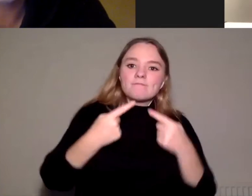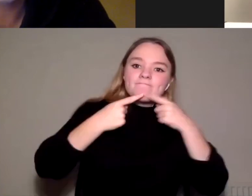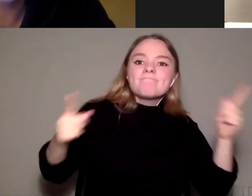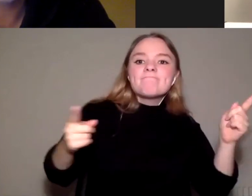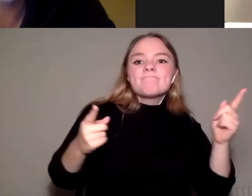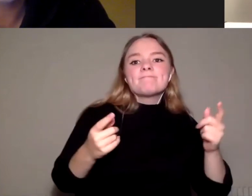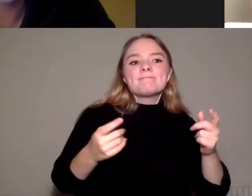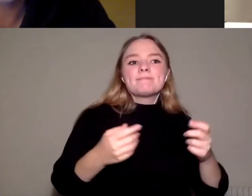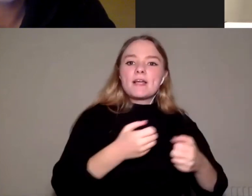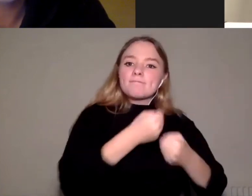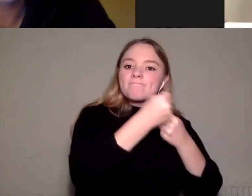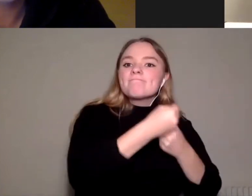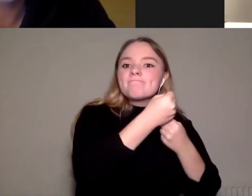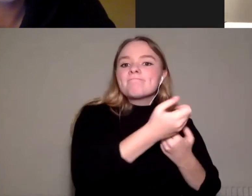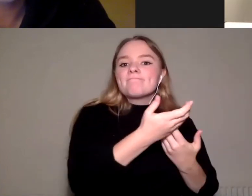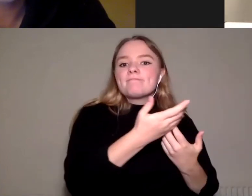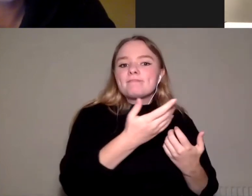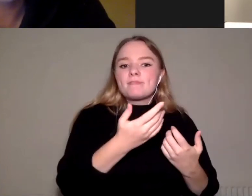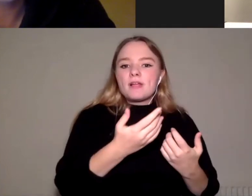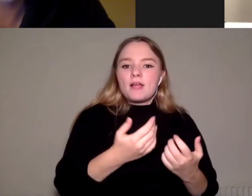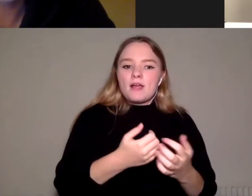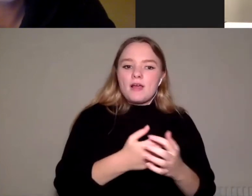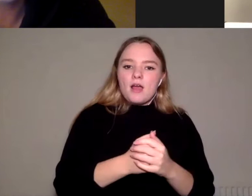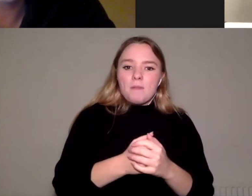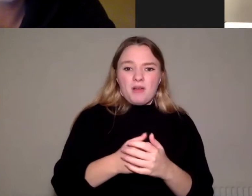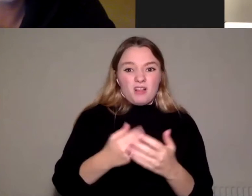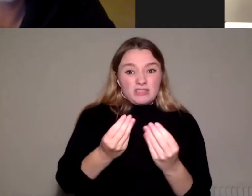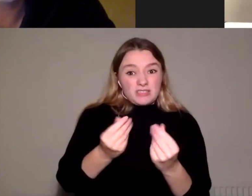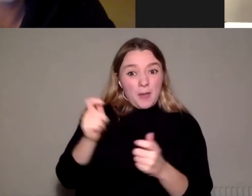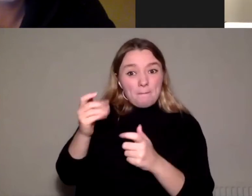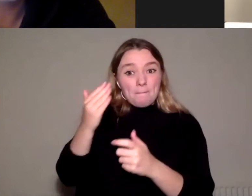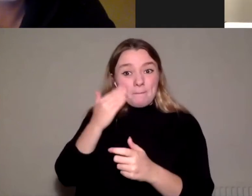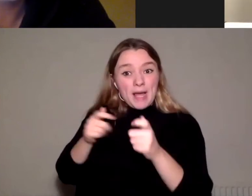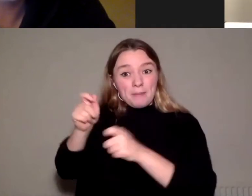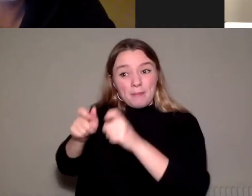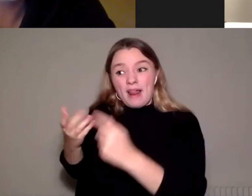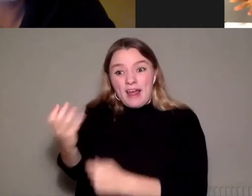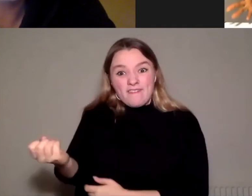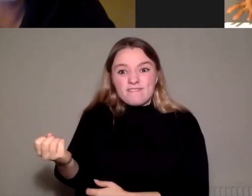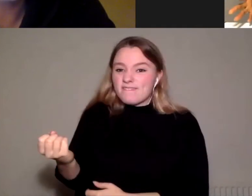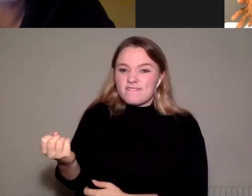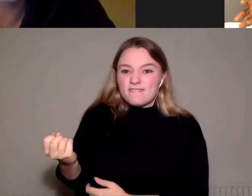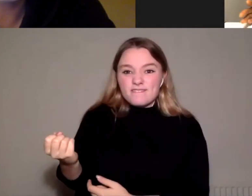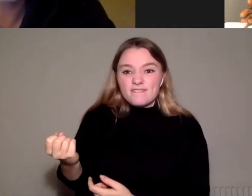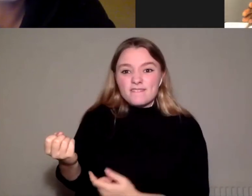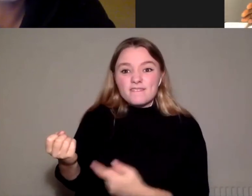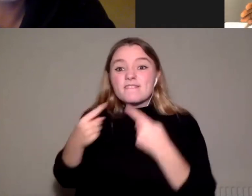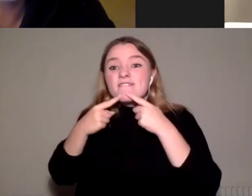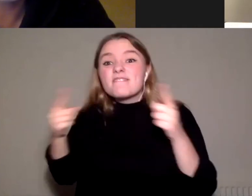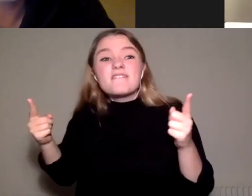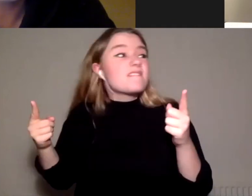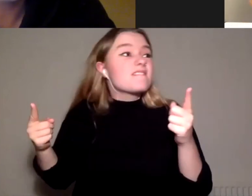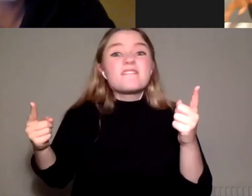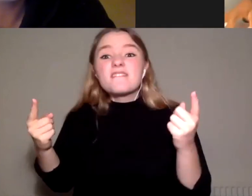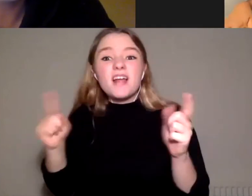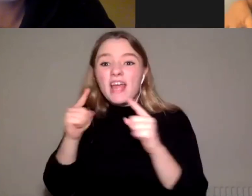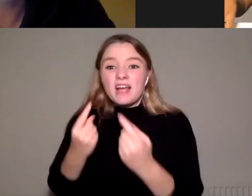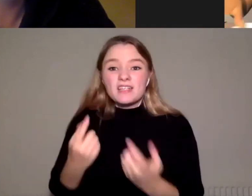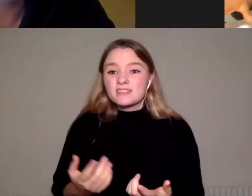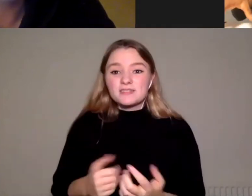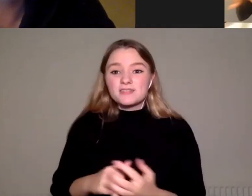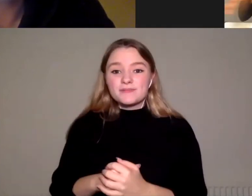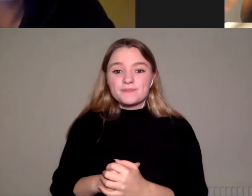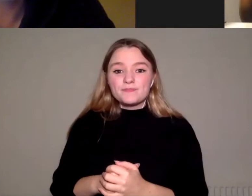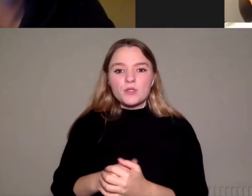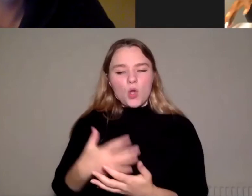my voice further, where there's some people that don't have that, and they don't have a way to reach out to as many people as I've had. So I just want